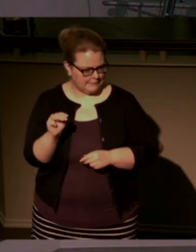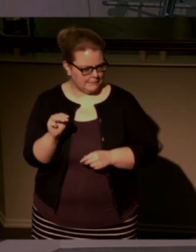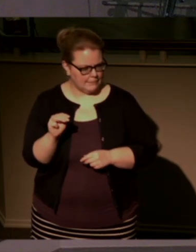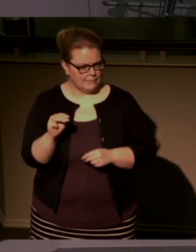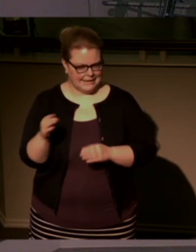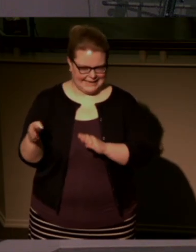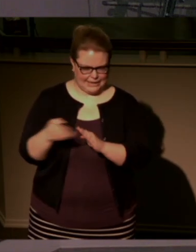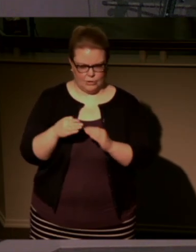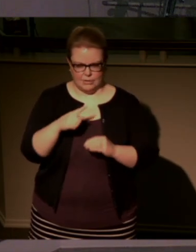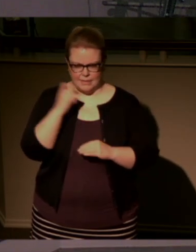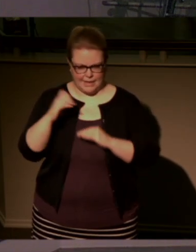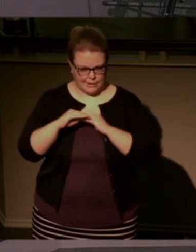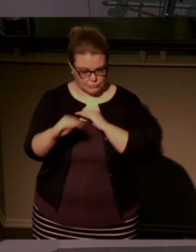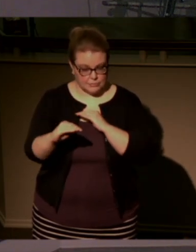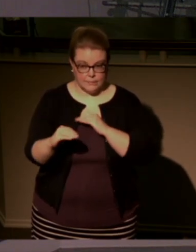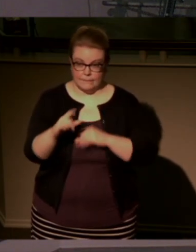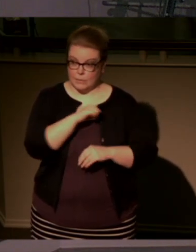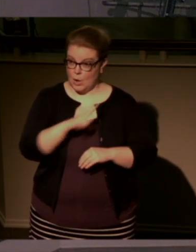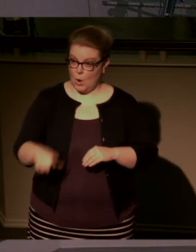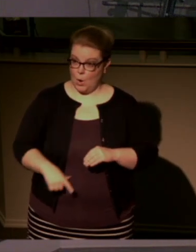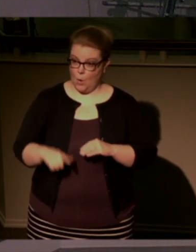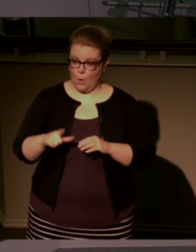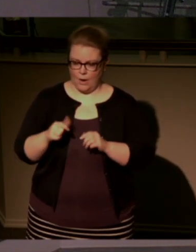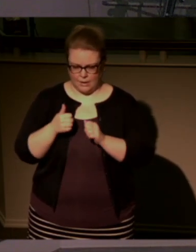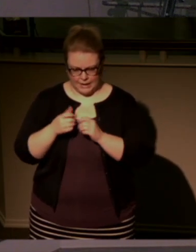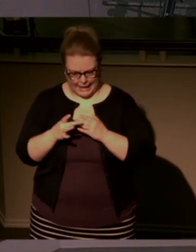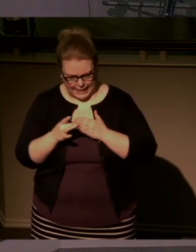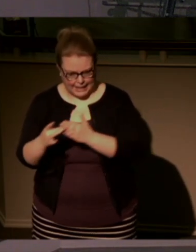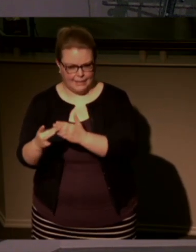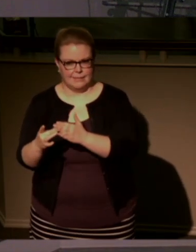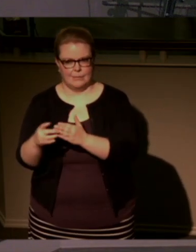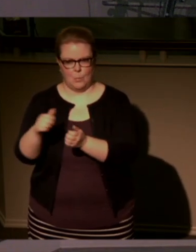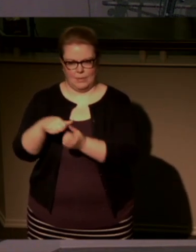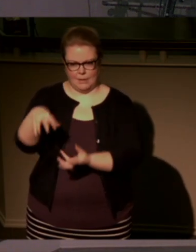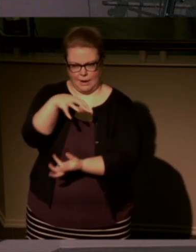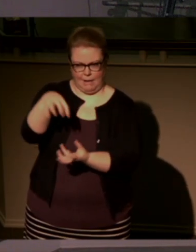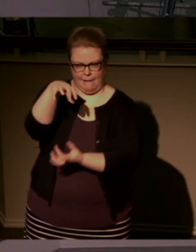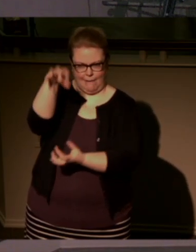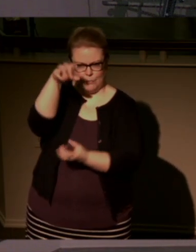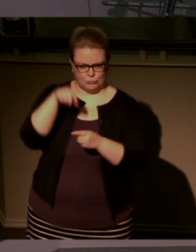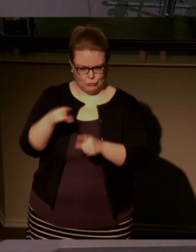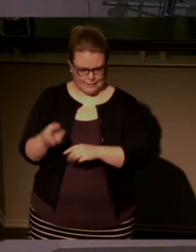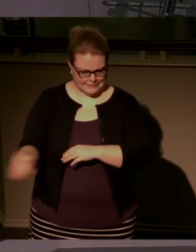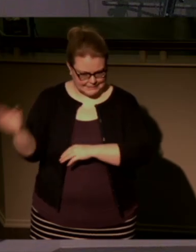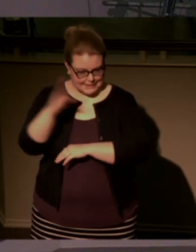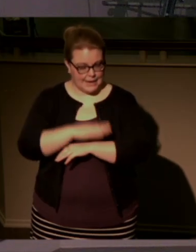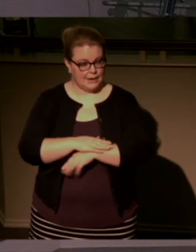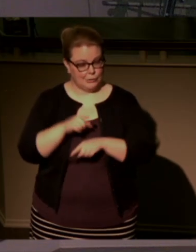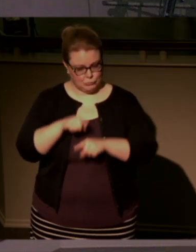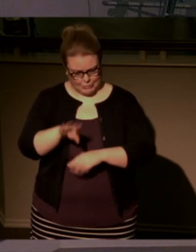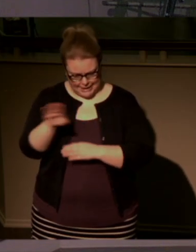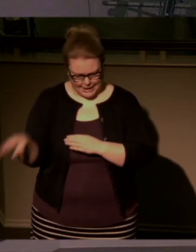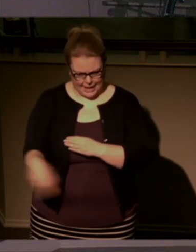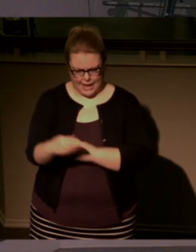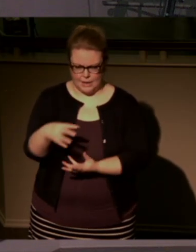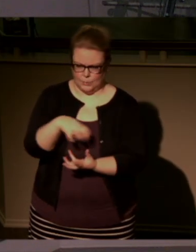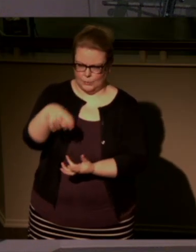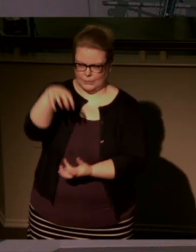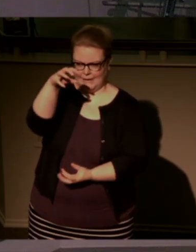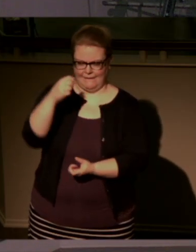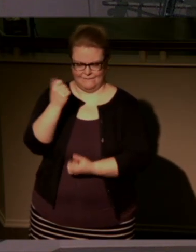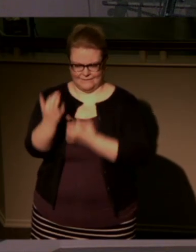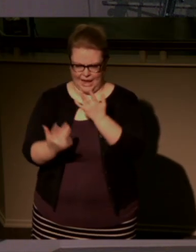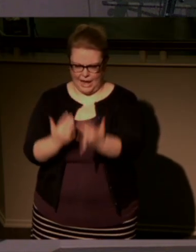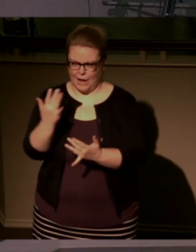of the wilderness. And the Lord went before them by day in a pillar of cloud to lead them along the way, and by night in a pillar of fire to give